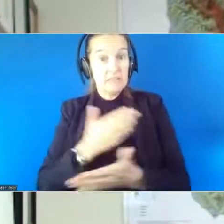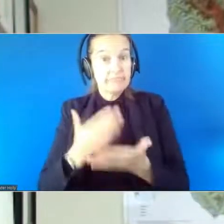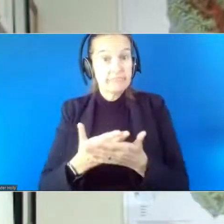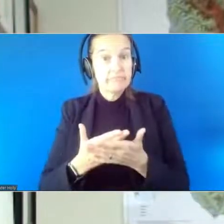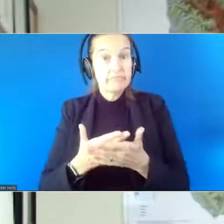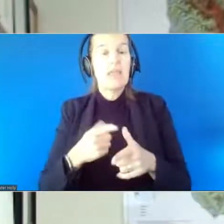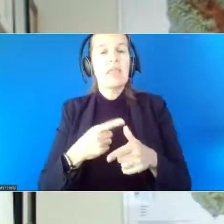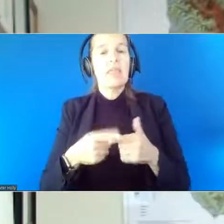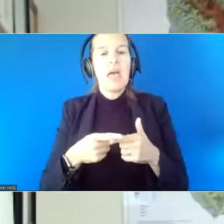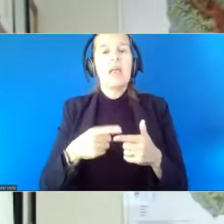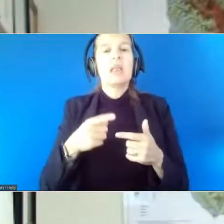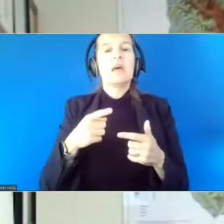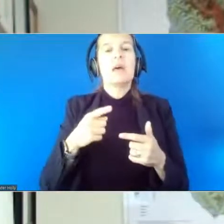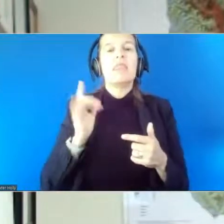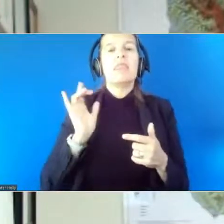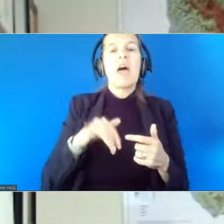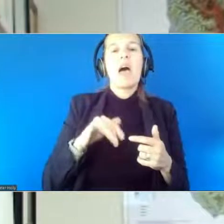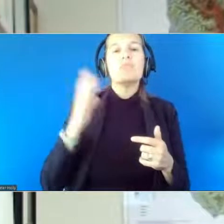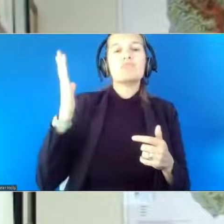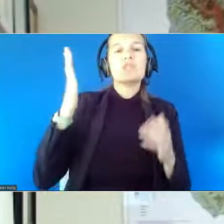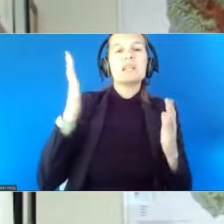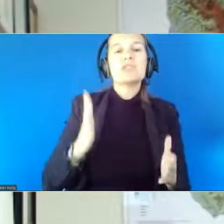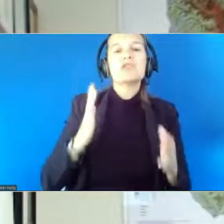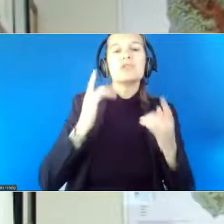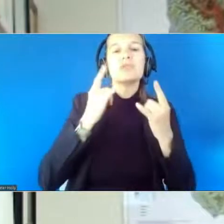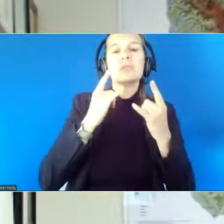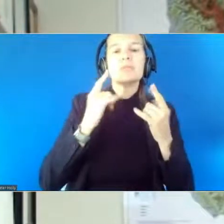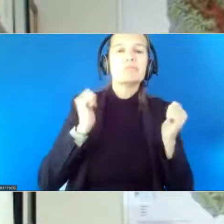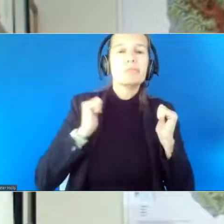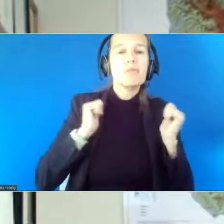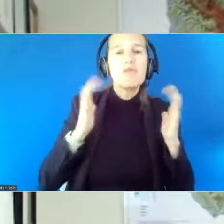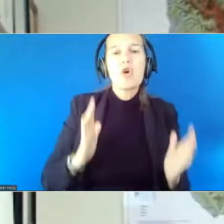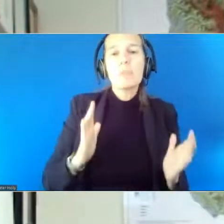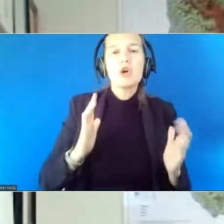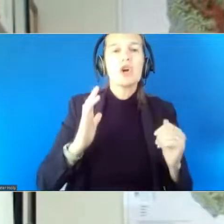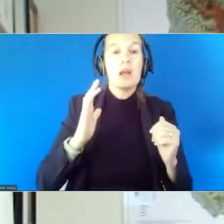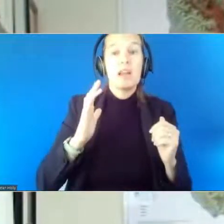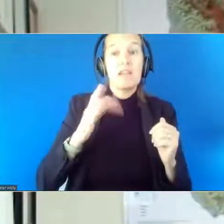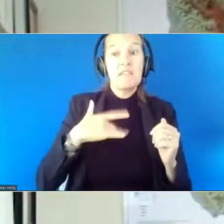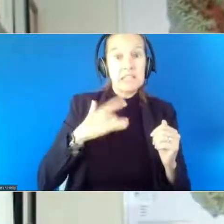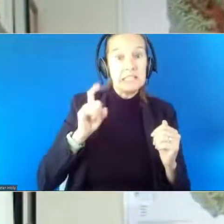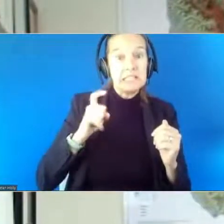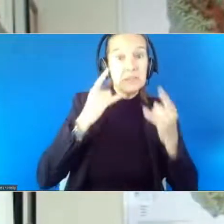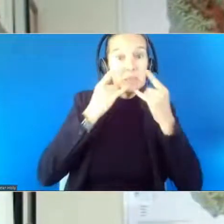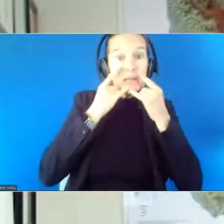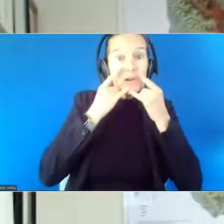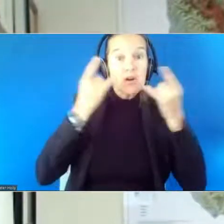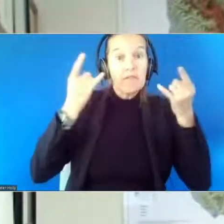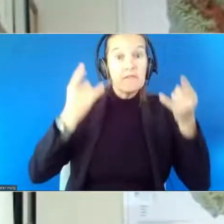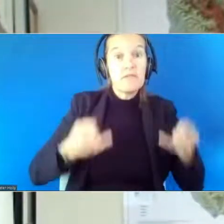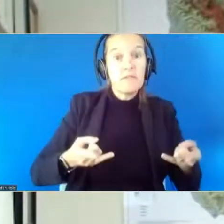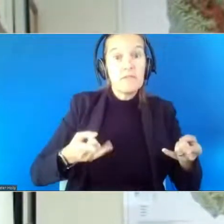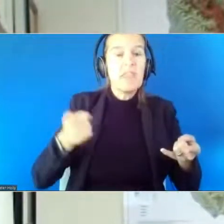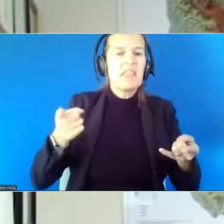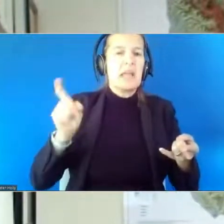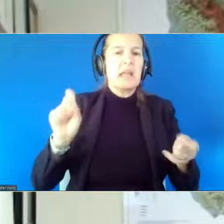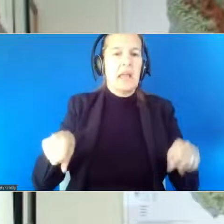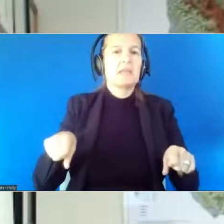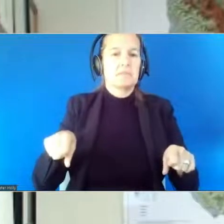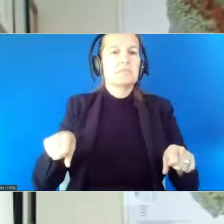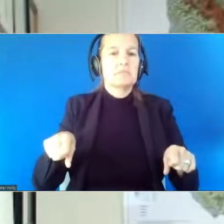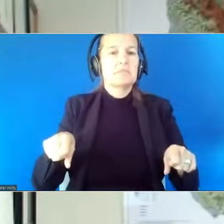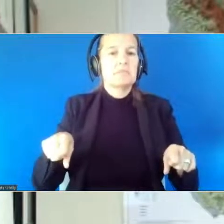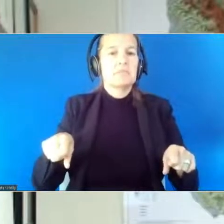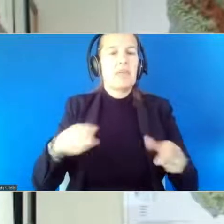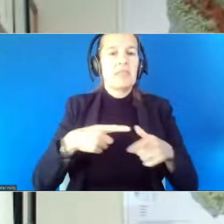the presenter or performer needs to take off their mask at a certain time, they can do so, and then they